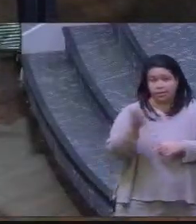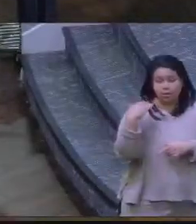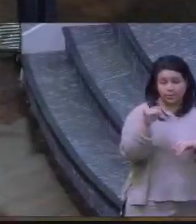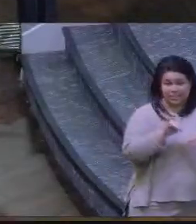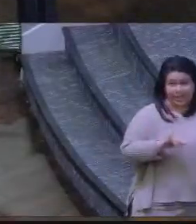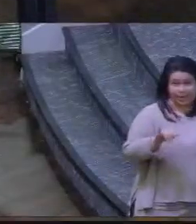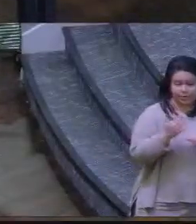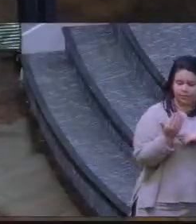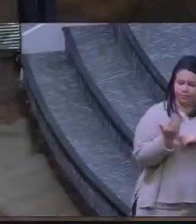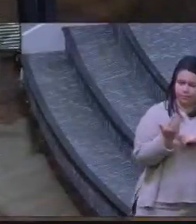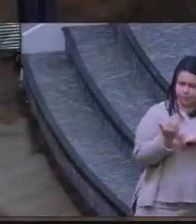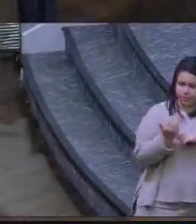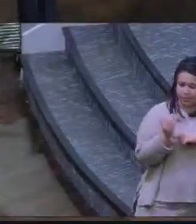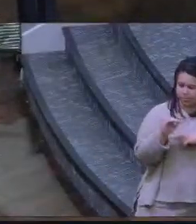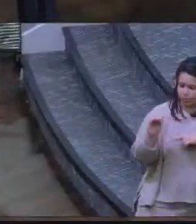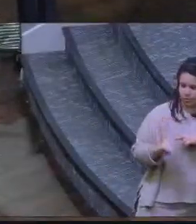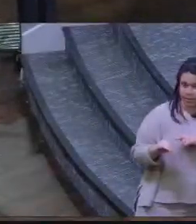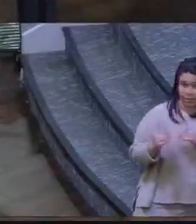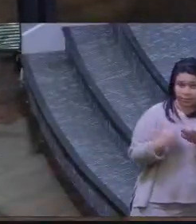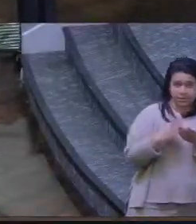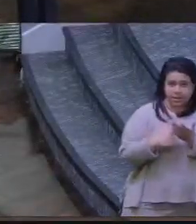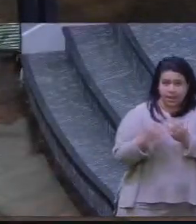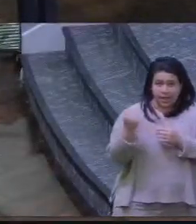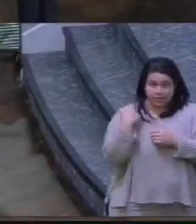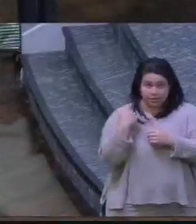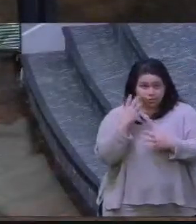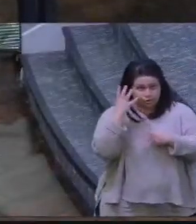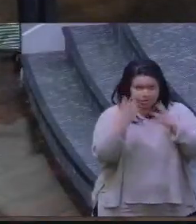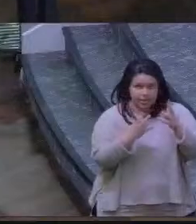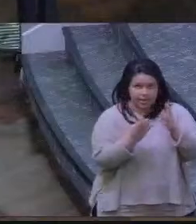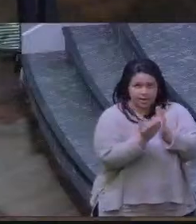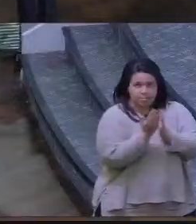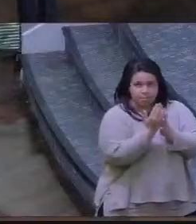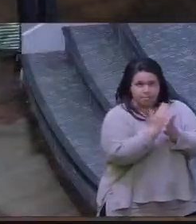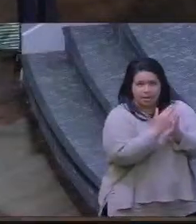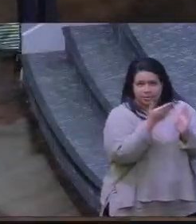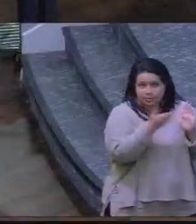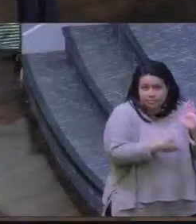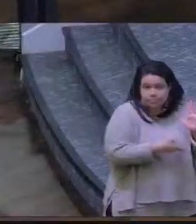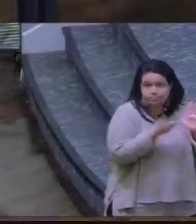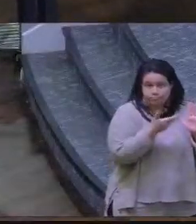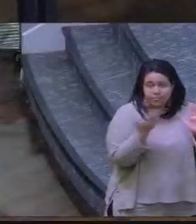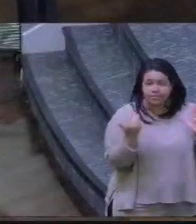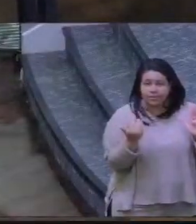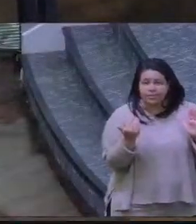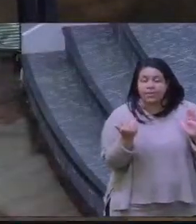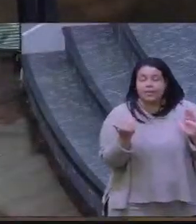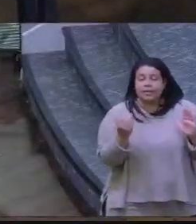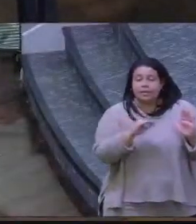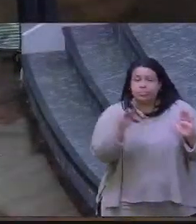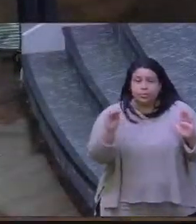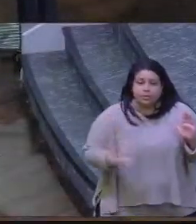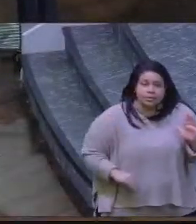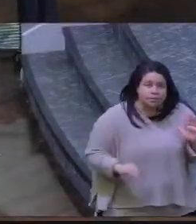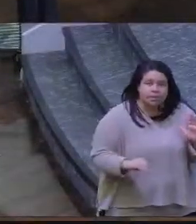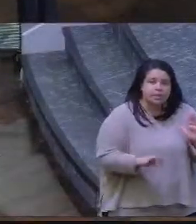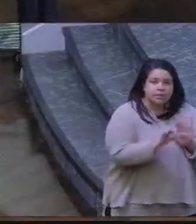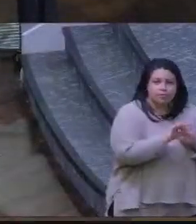talked about that last year as we created this budget. That 15% was based on the funding formula hasn't changed